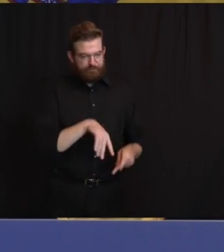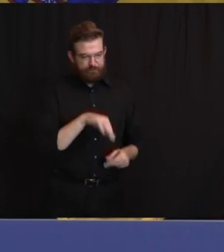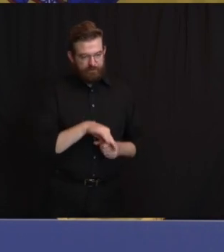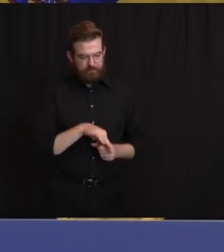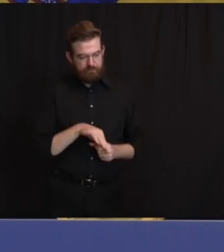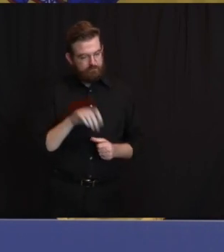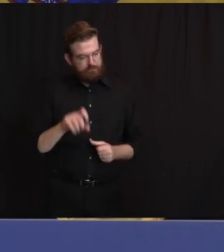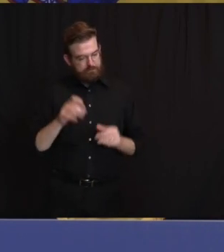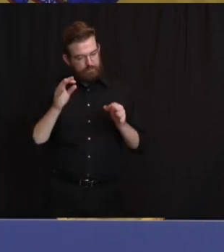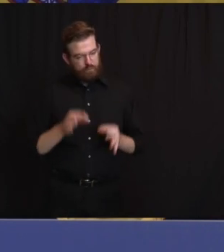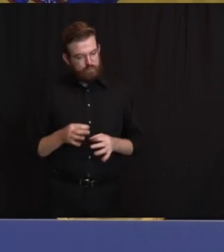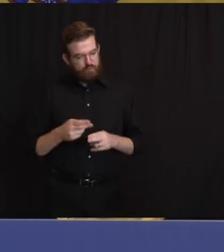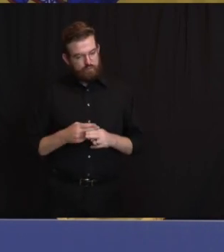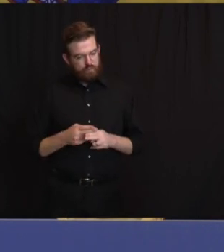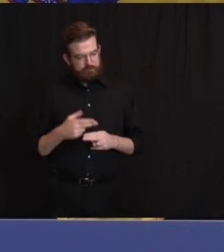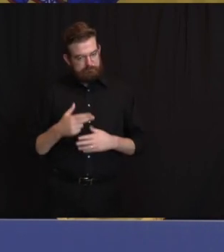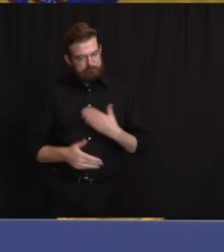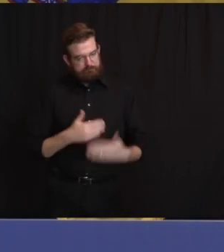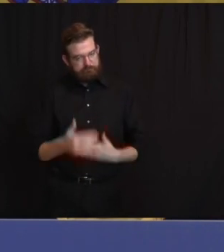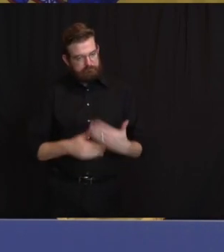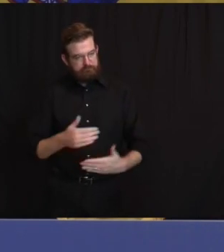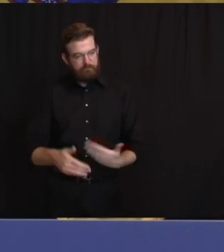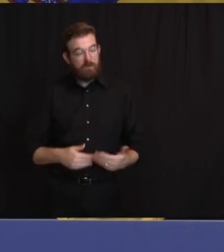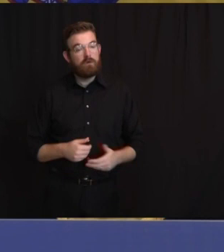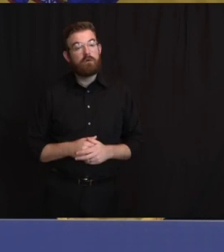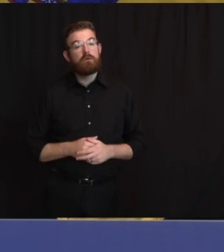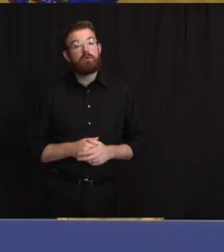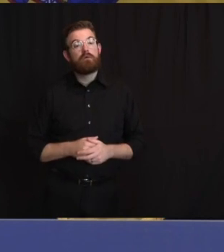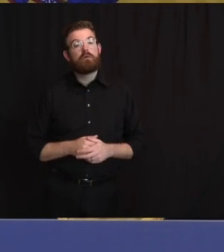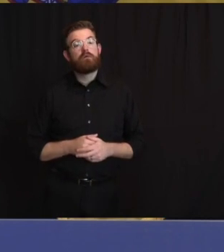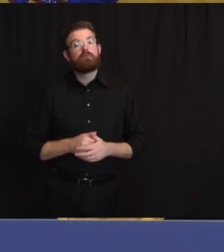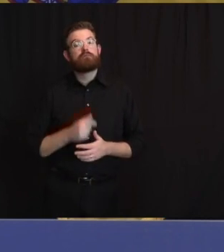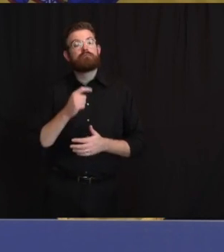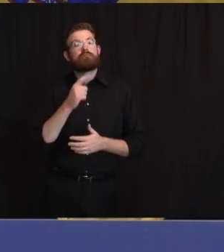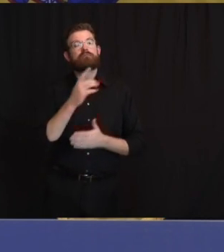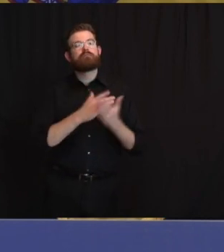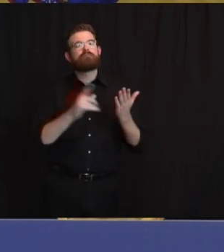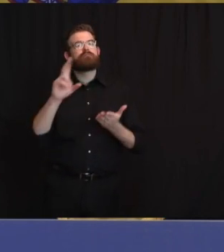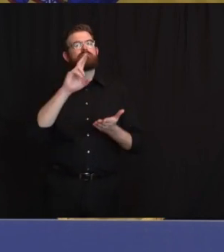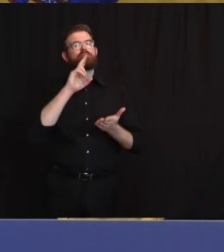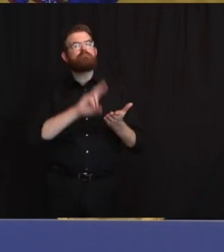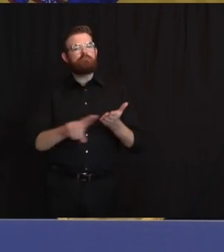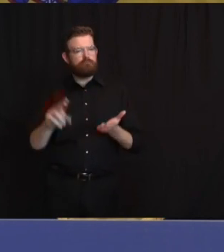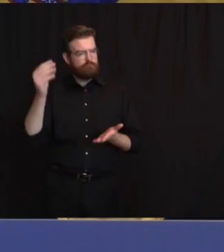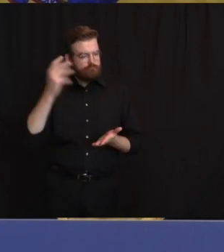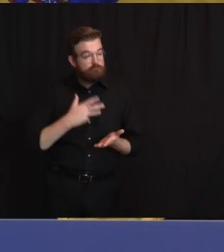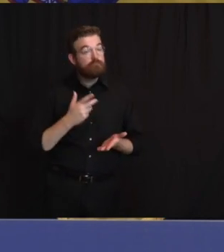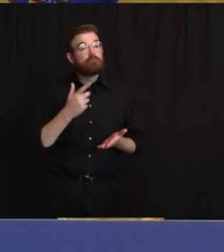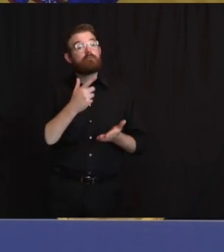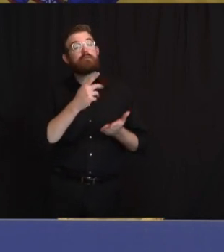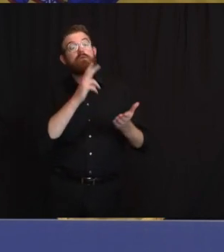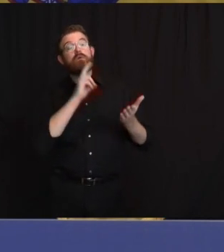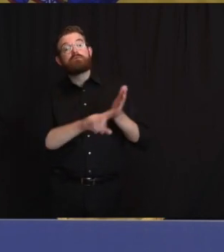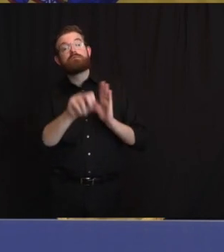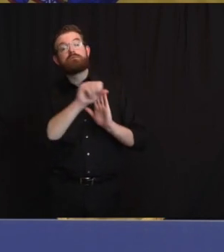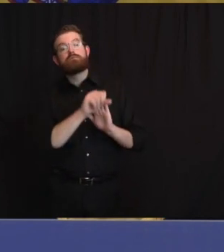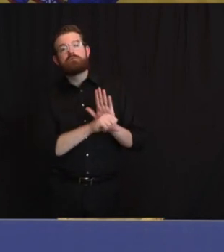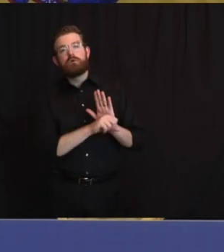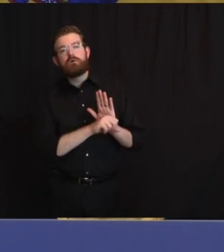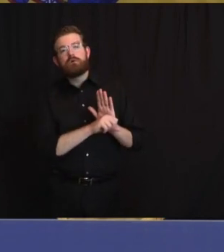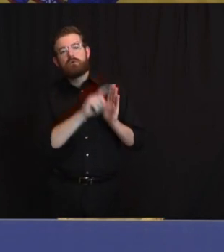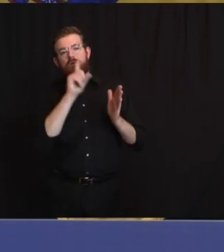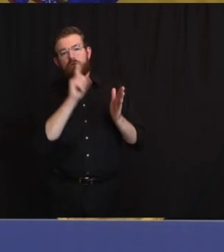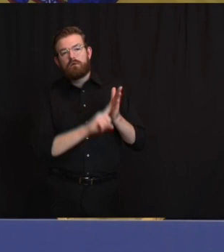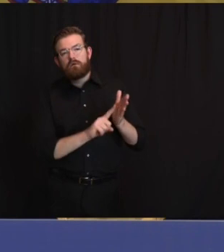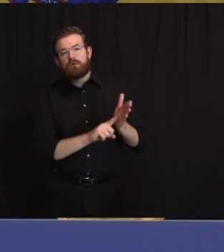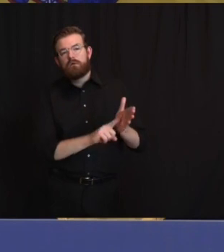from clerks, and the Secretary of State and all of our teams are doing the after-action review of this. One of the things we heard is on the